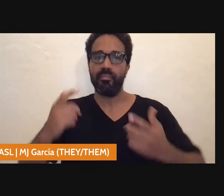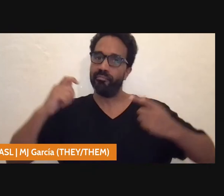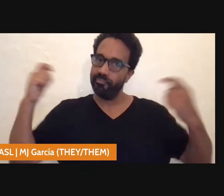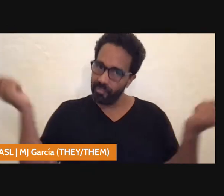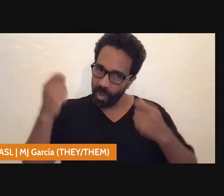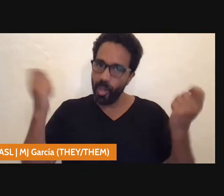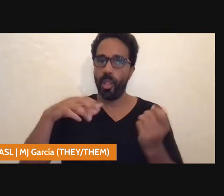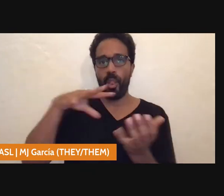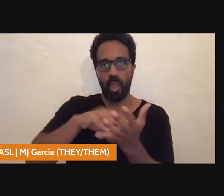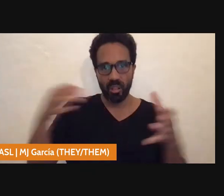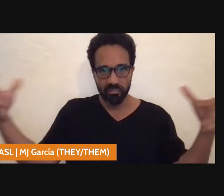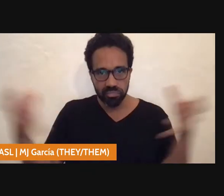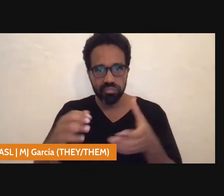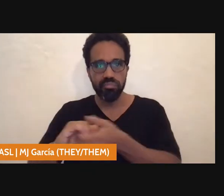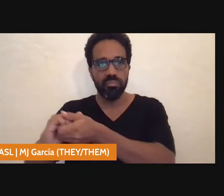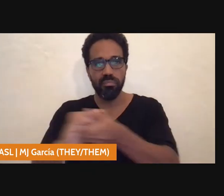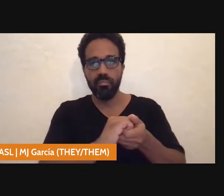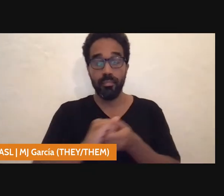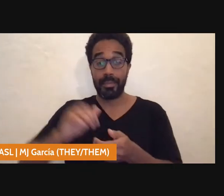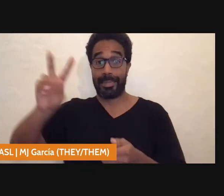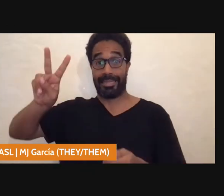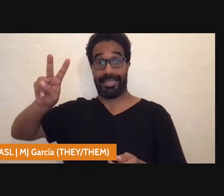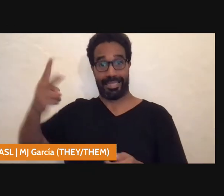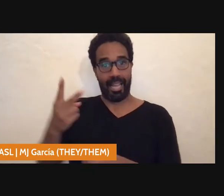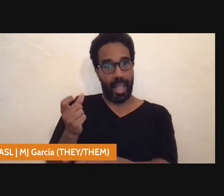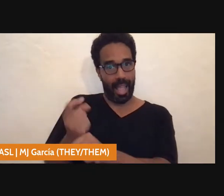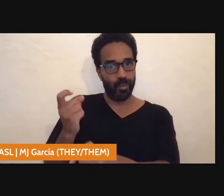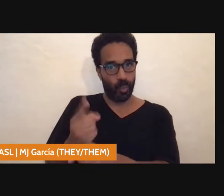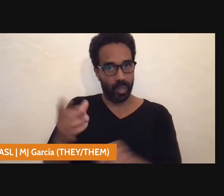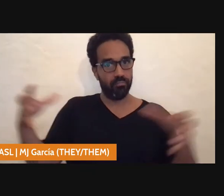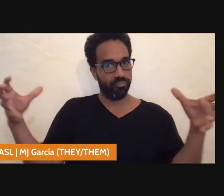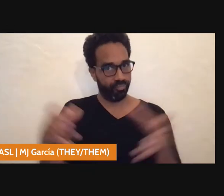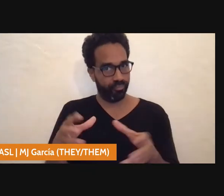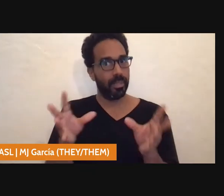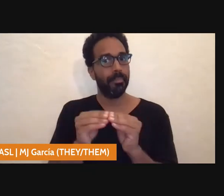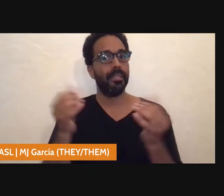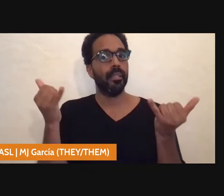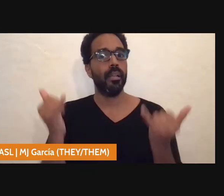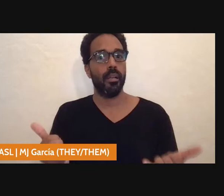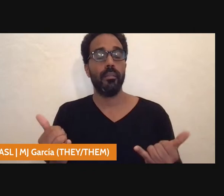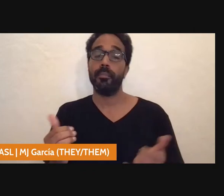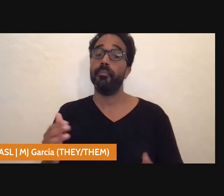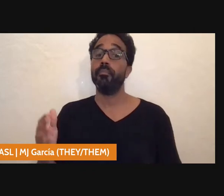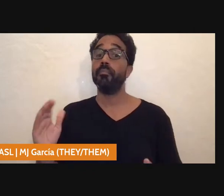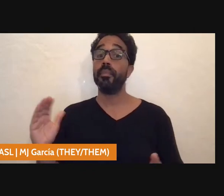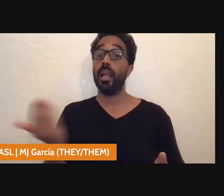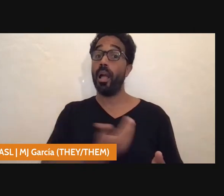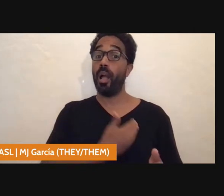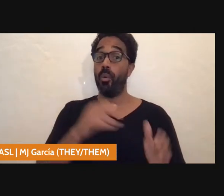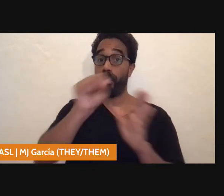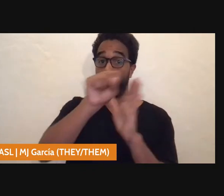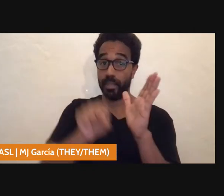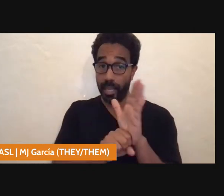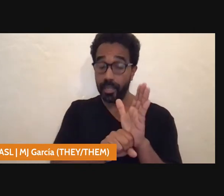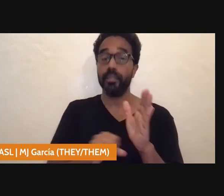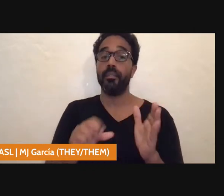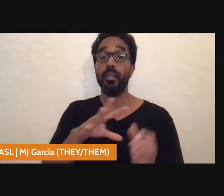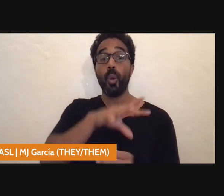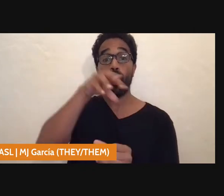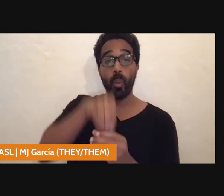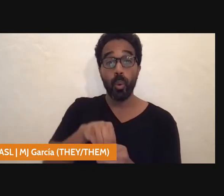second annual Washington Black Philanthropy Month. Organizers in our state, including leaders at the Black Future Co-op